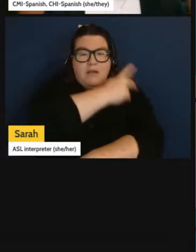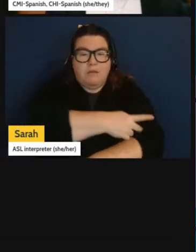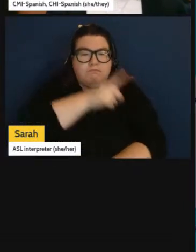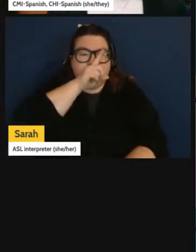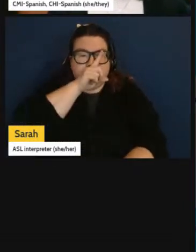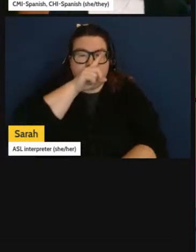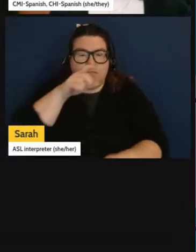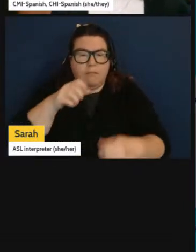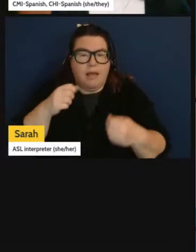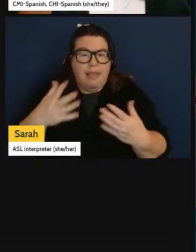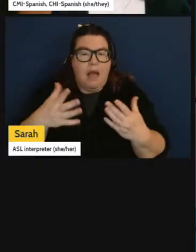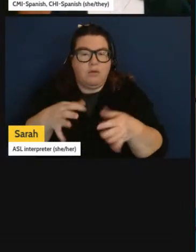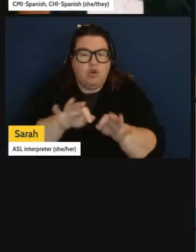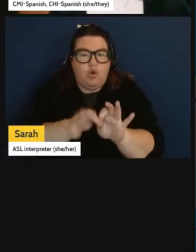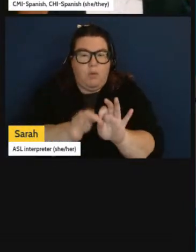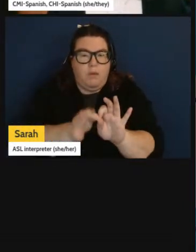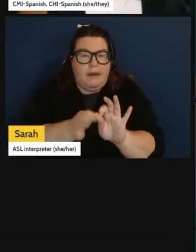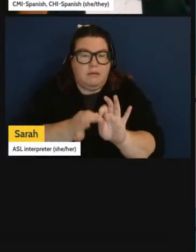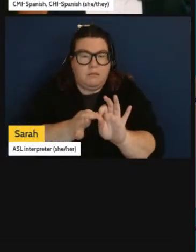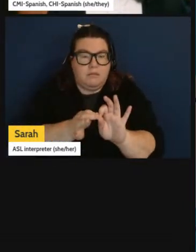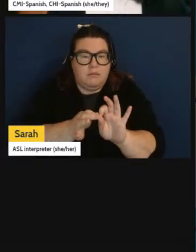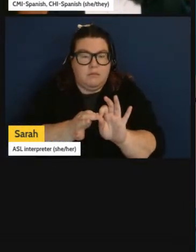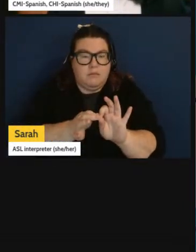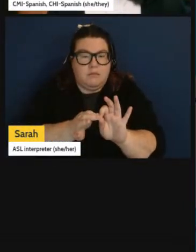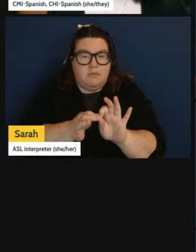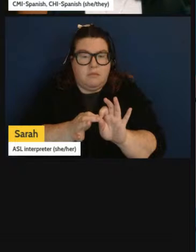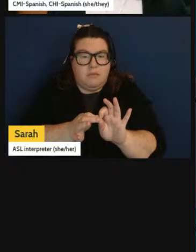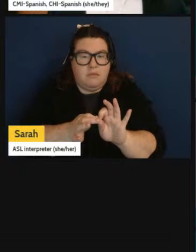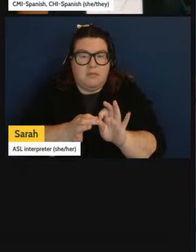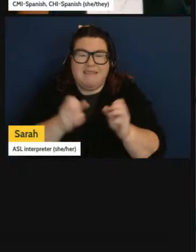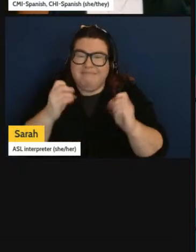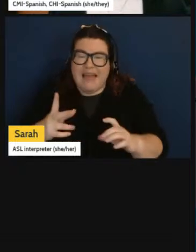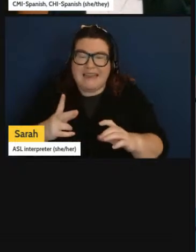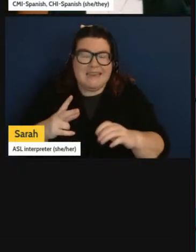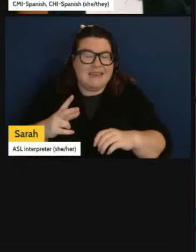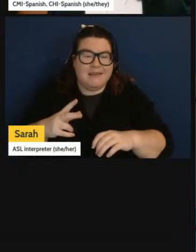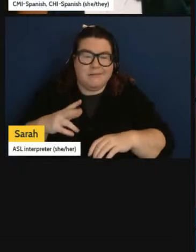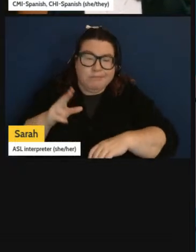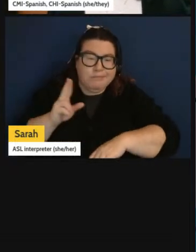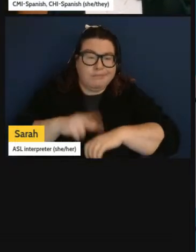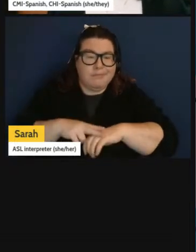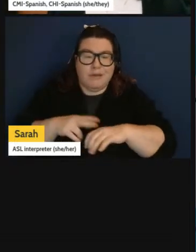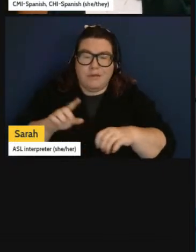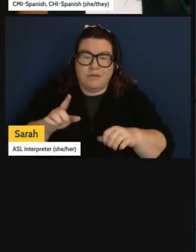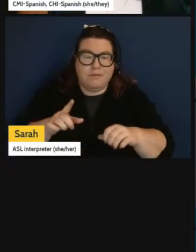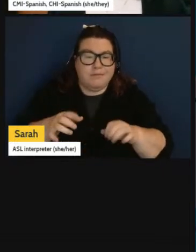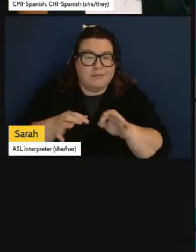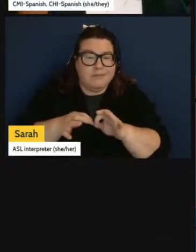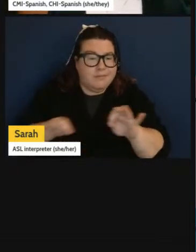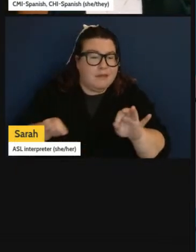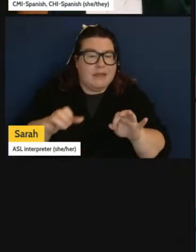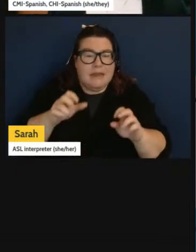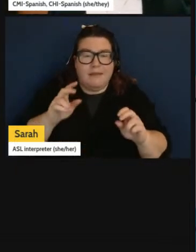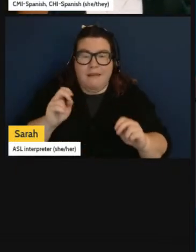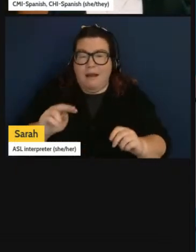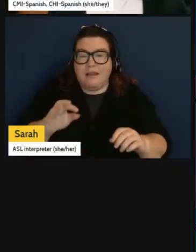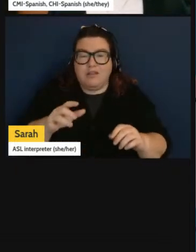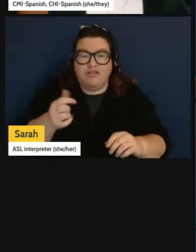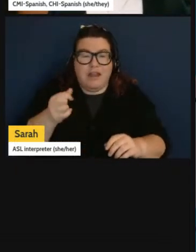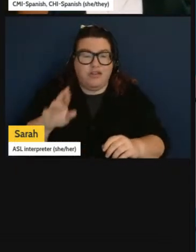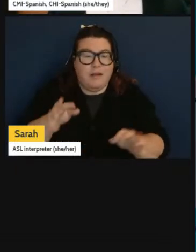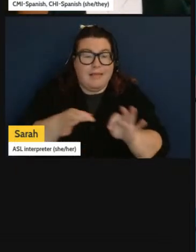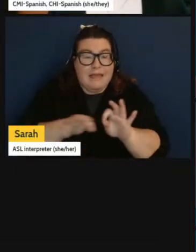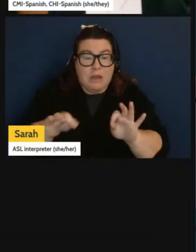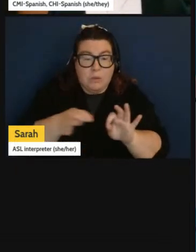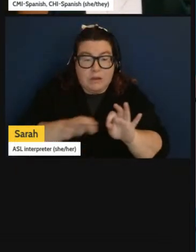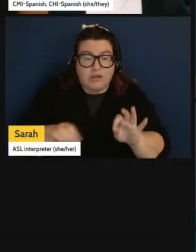chance to interpret. A lot of native speakers of non-gendered languages will say, well,